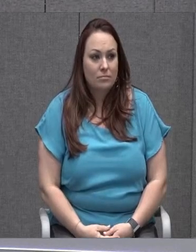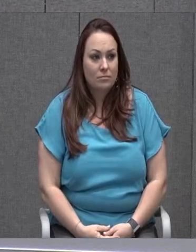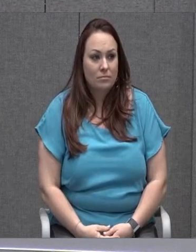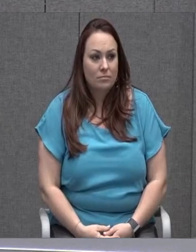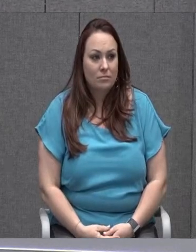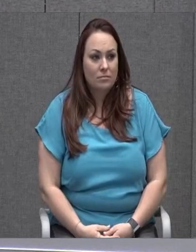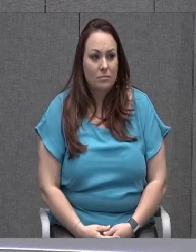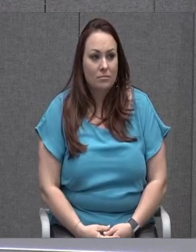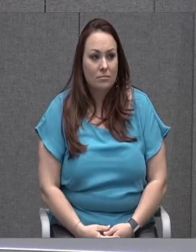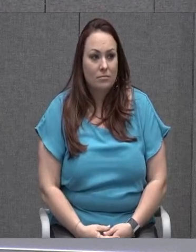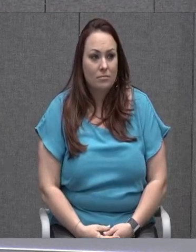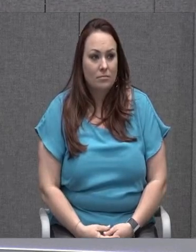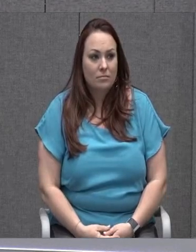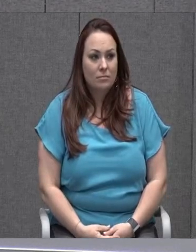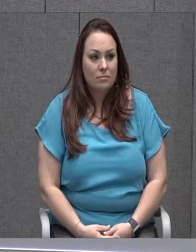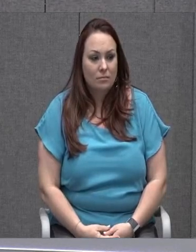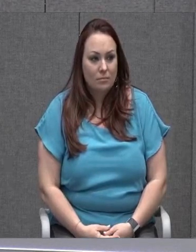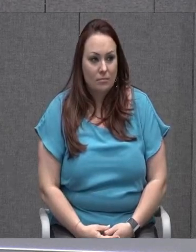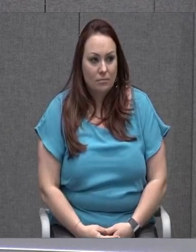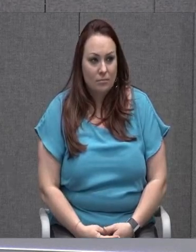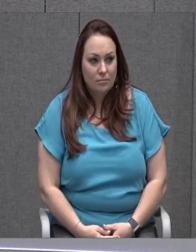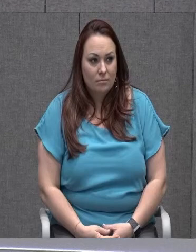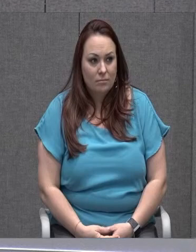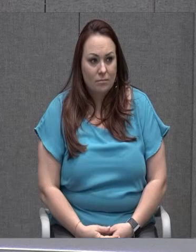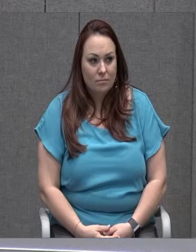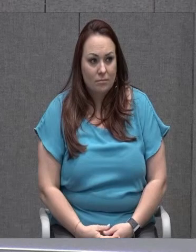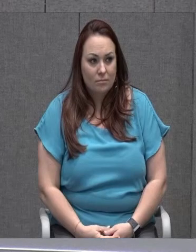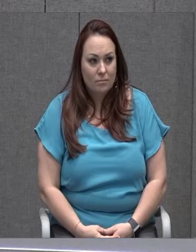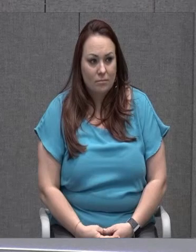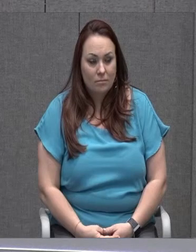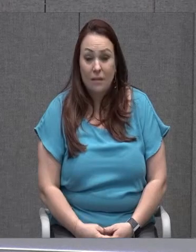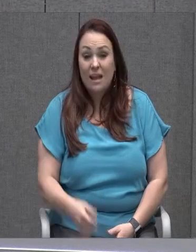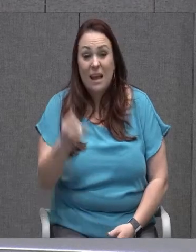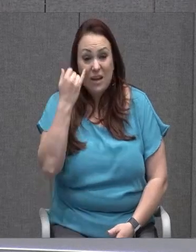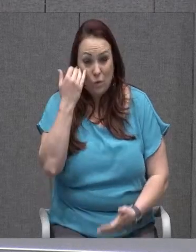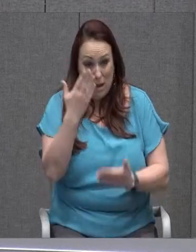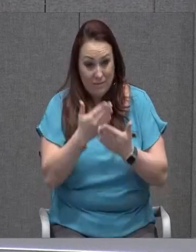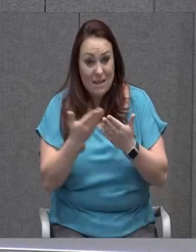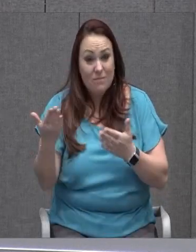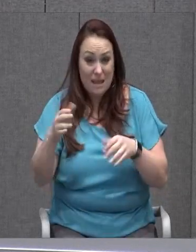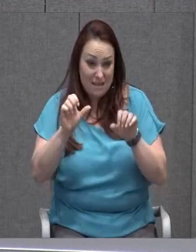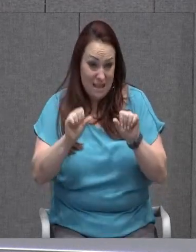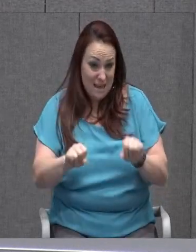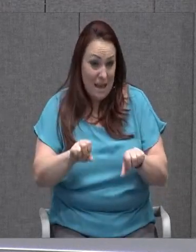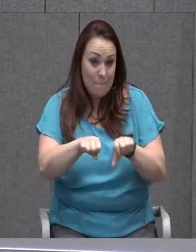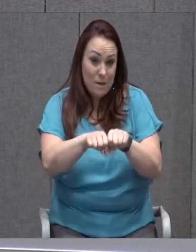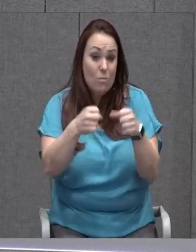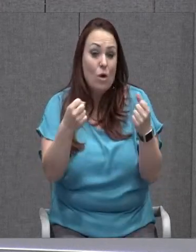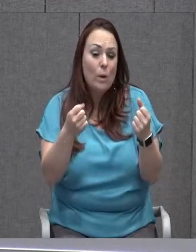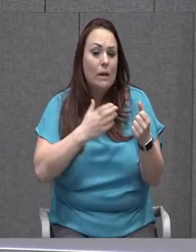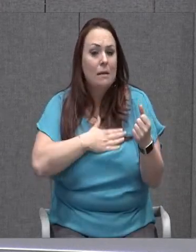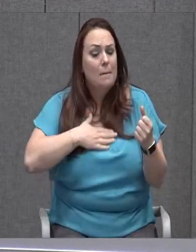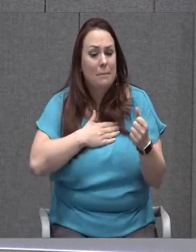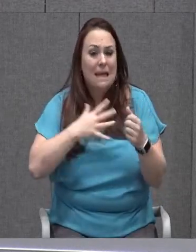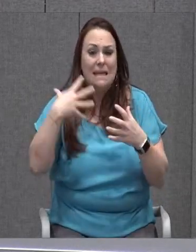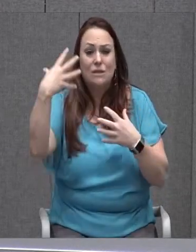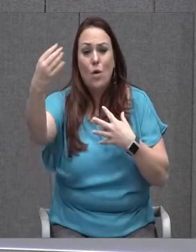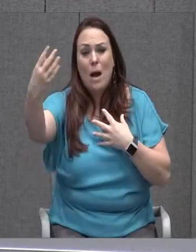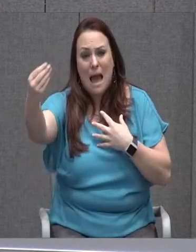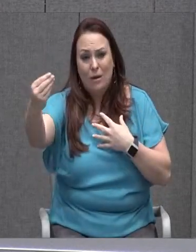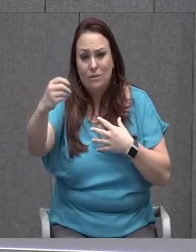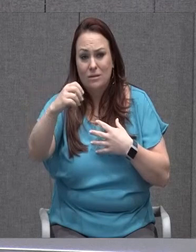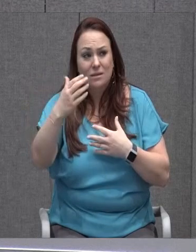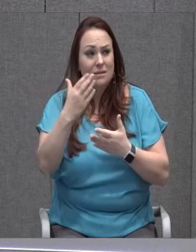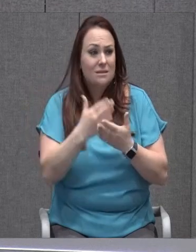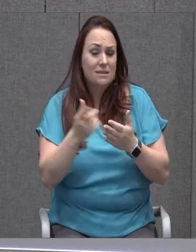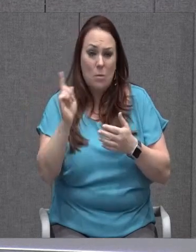pueden quebrar, hazlo en otra parte de la casa. If you have some places that can break things, please do it somewhere else where you're not going to